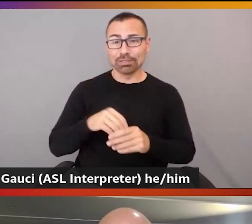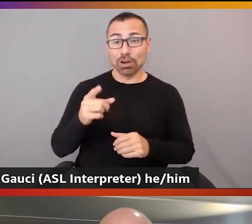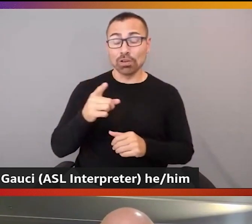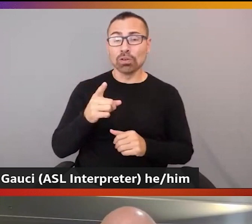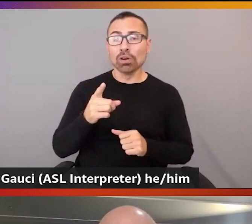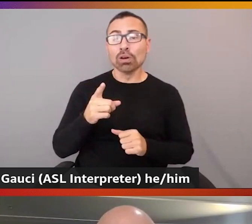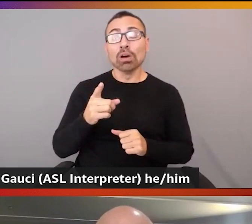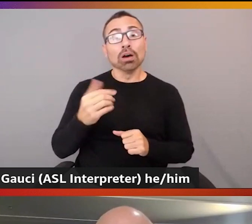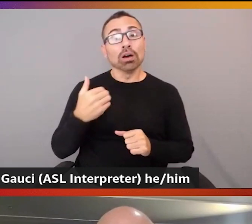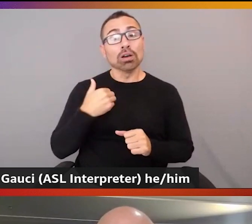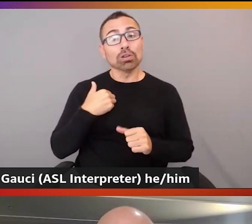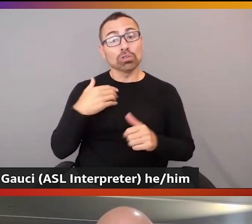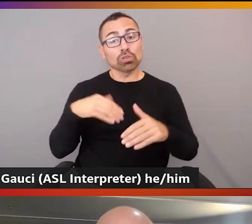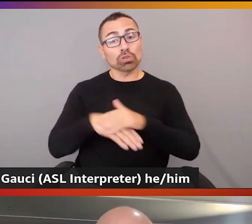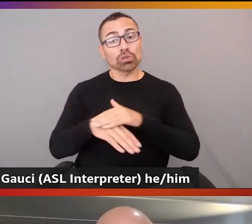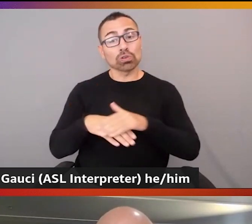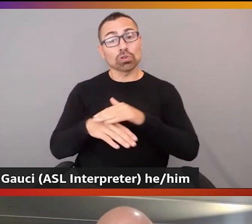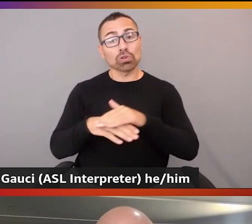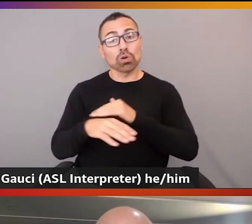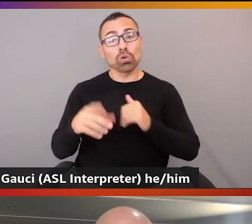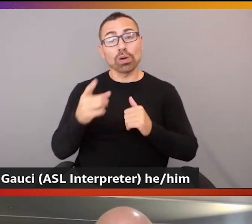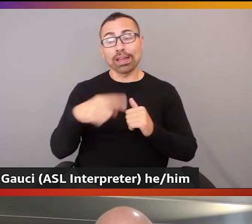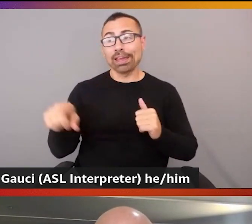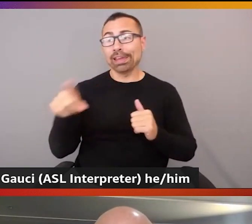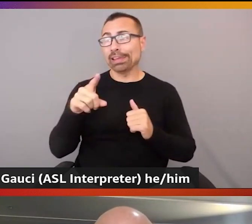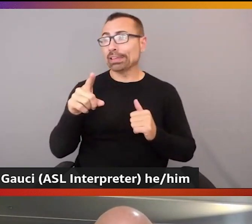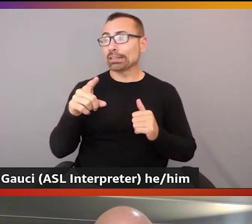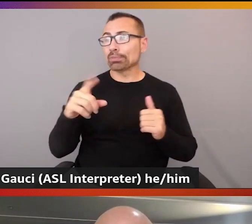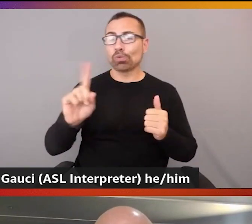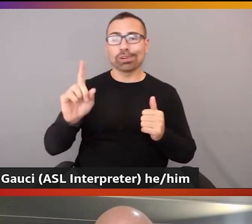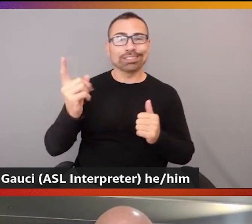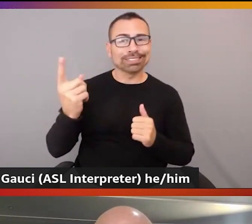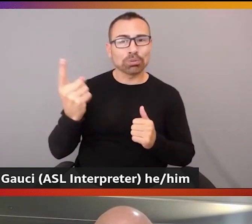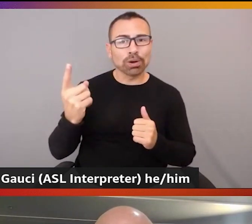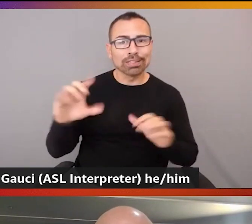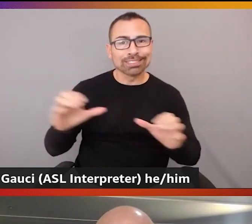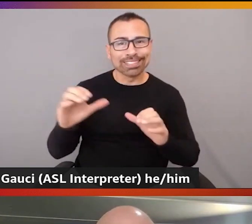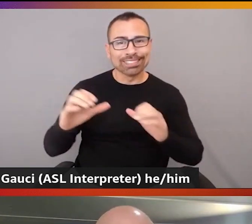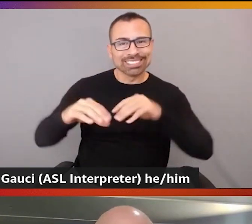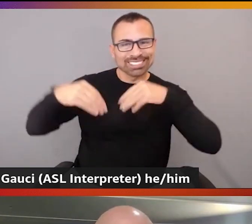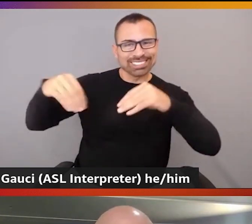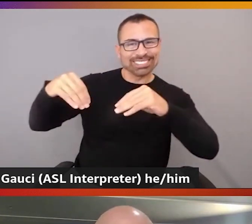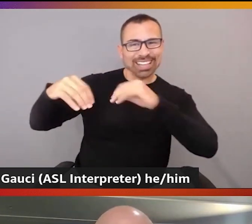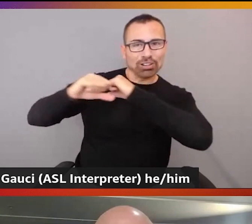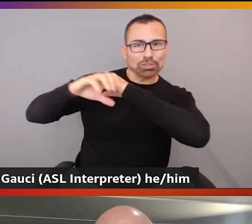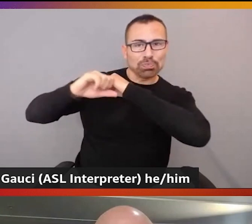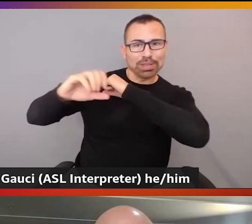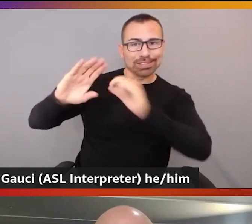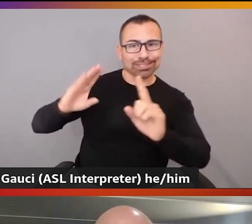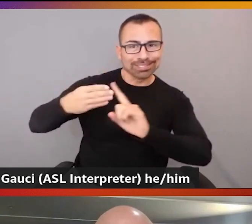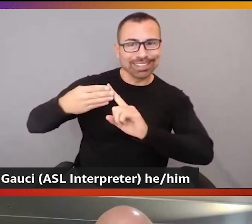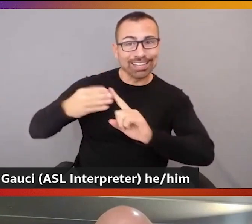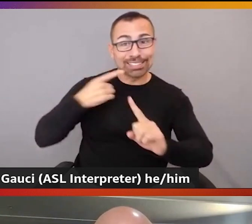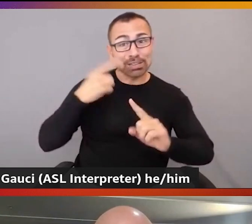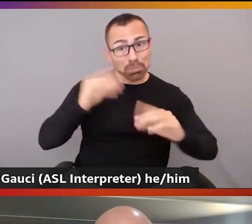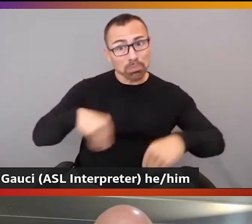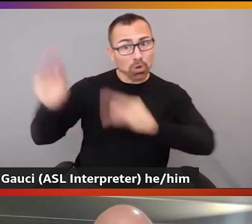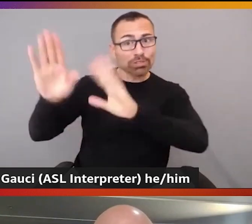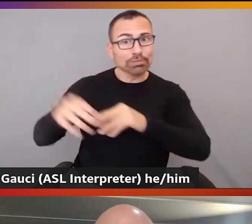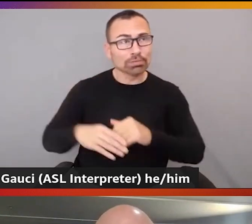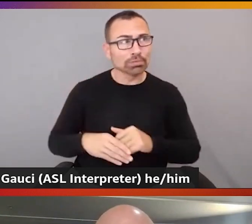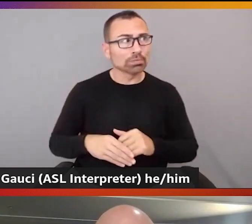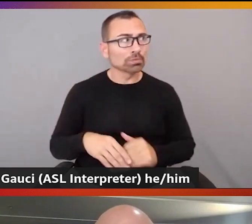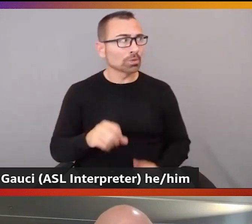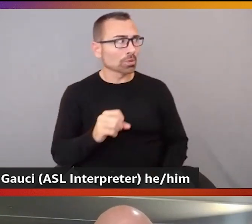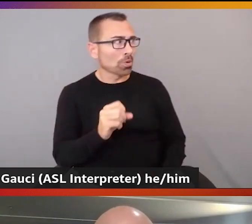and go right back to the start where somebody does the sales pitch. Say, okay, let's just move the database. Well, there's a lot more to it than